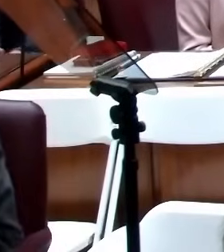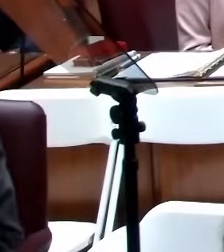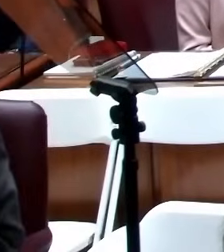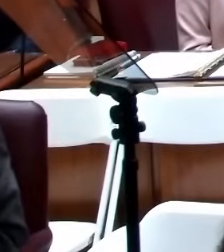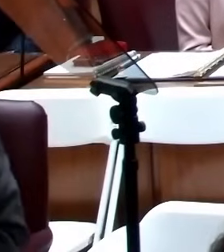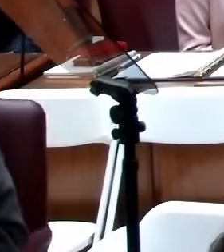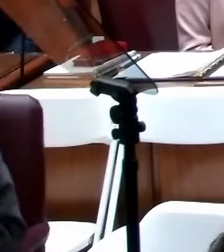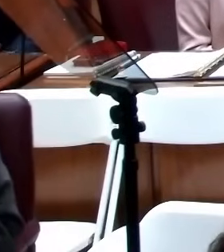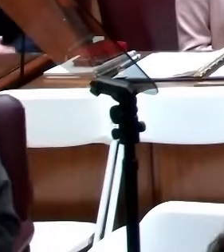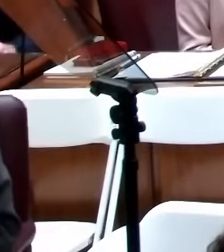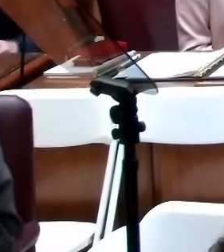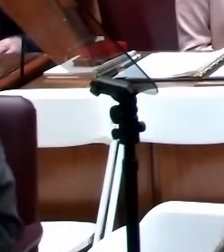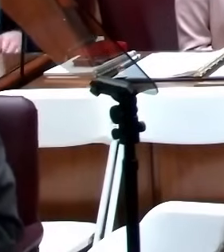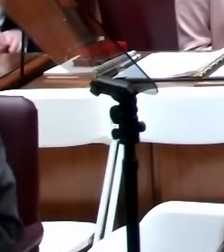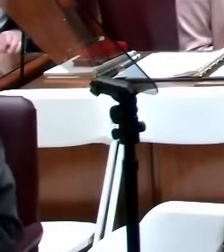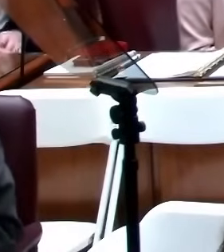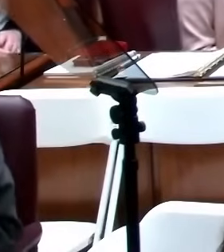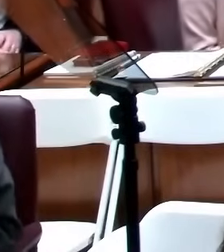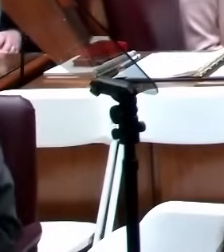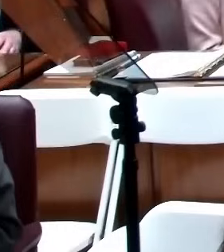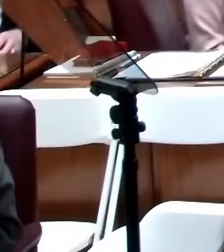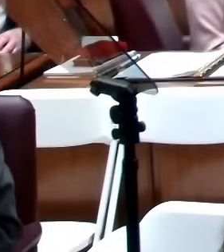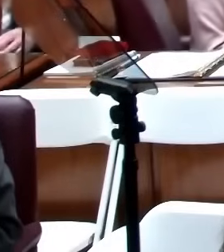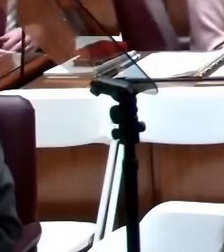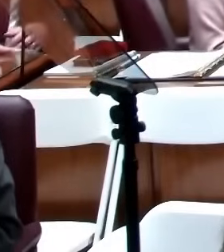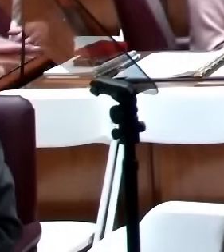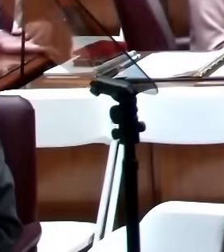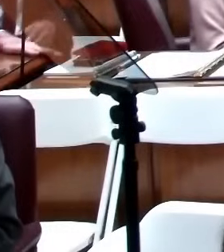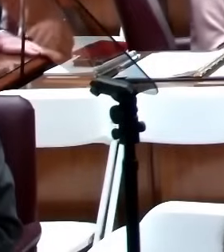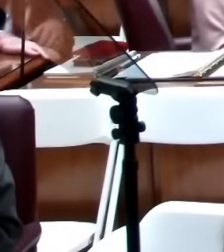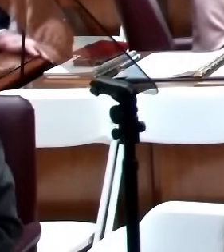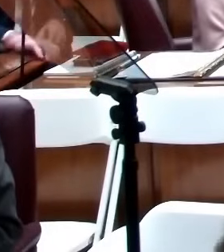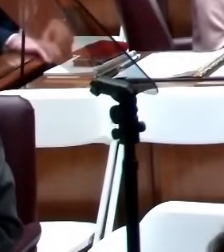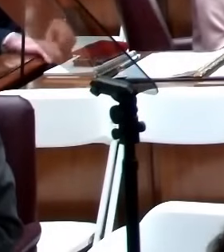Please admit kindly the members of the House of Representatives.